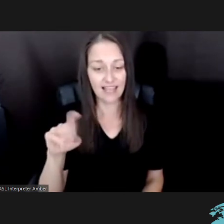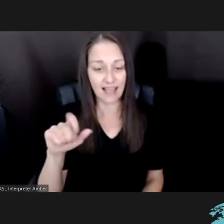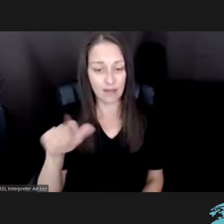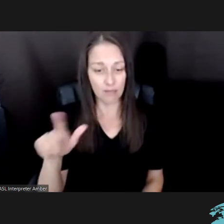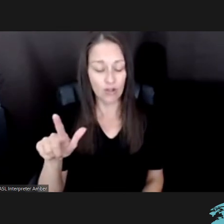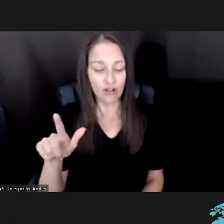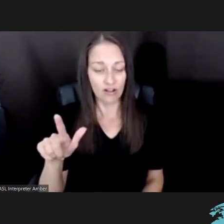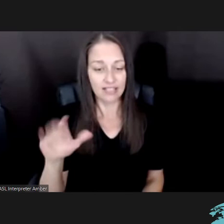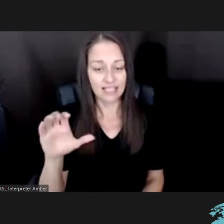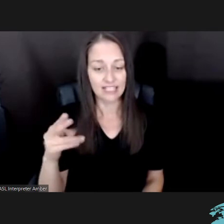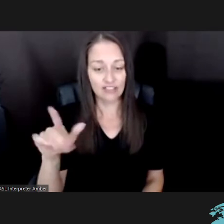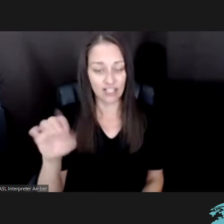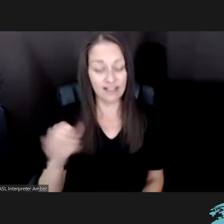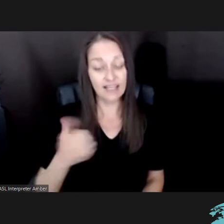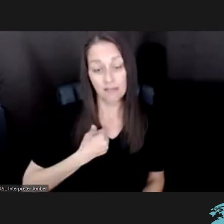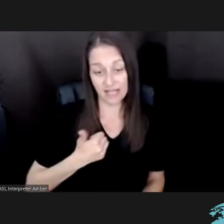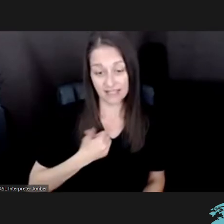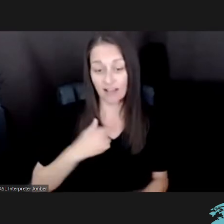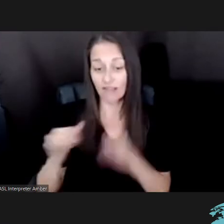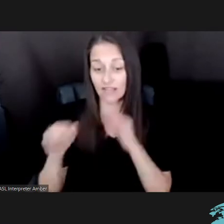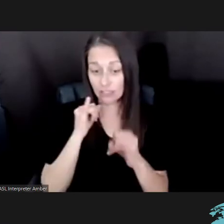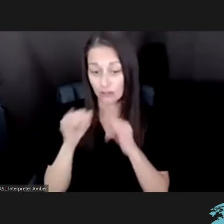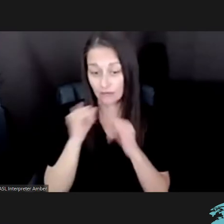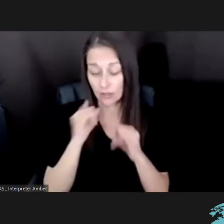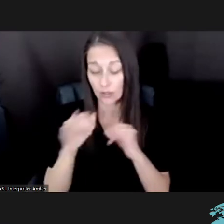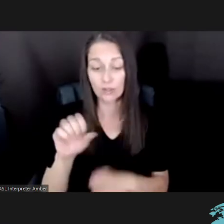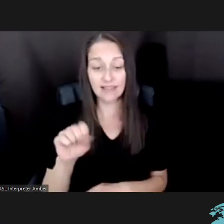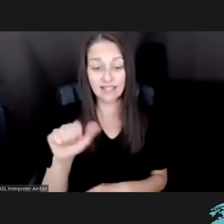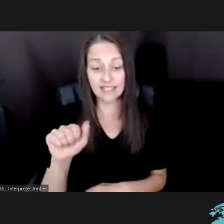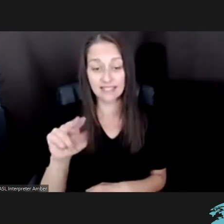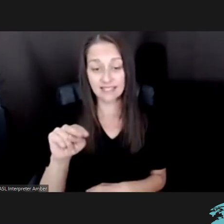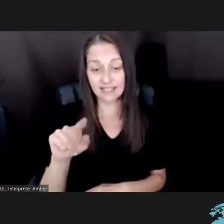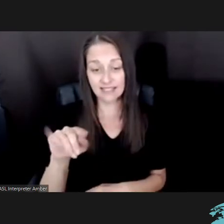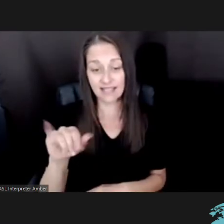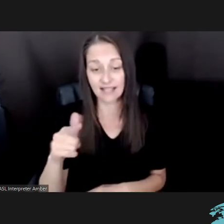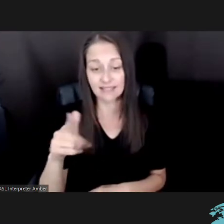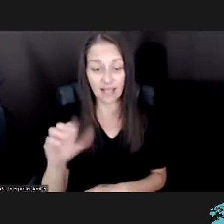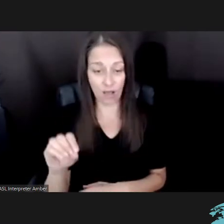Mil International Festival, which I consider one of the top three